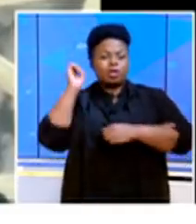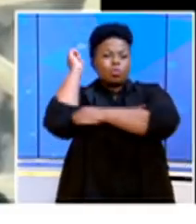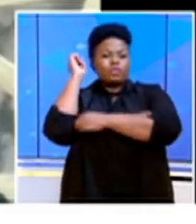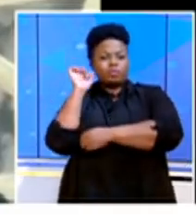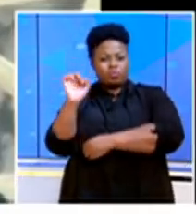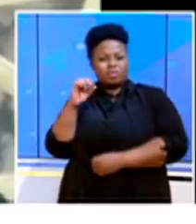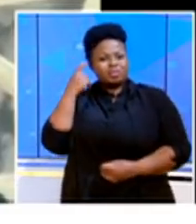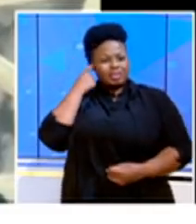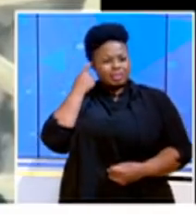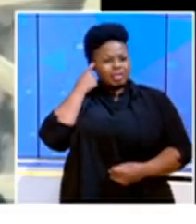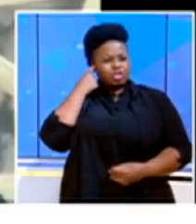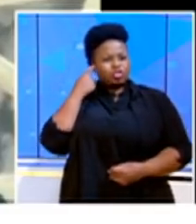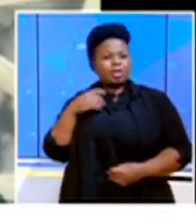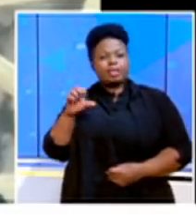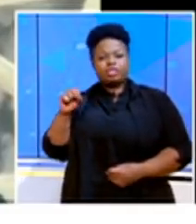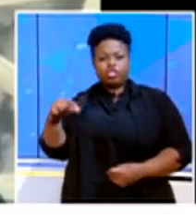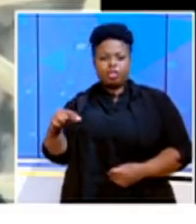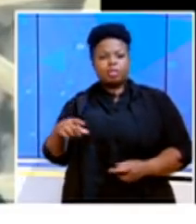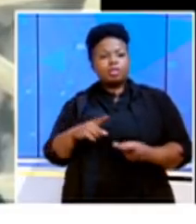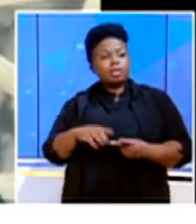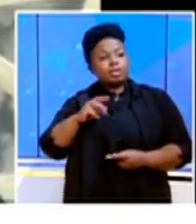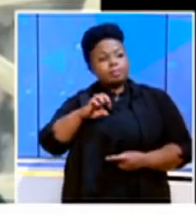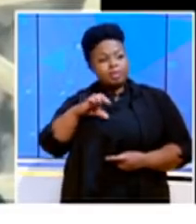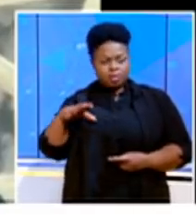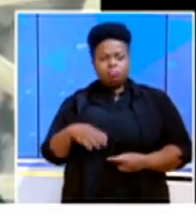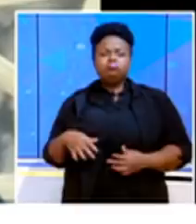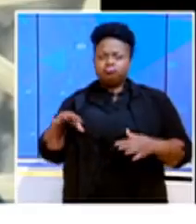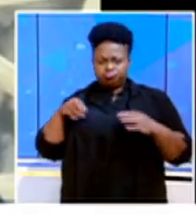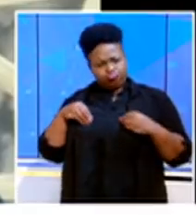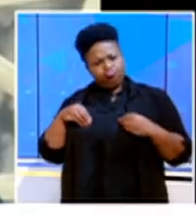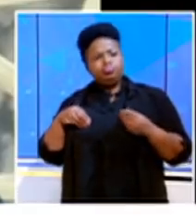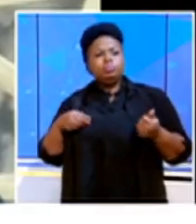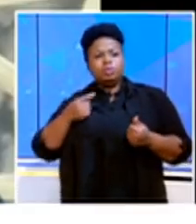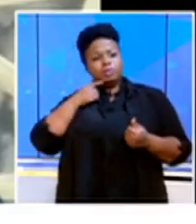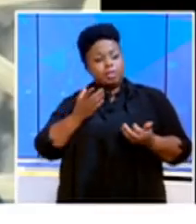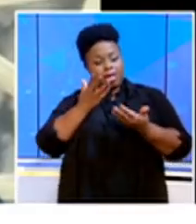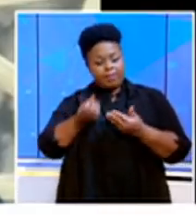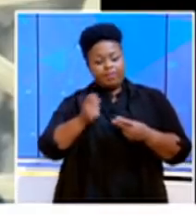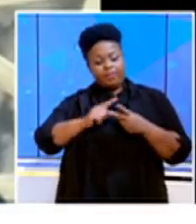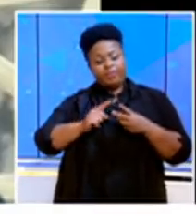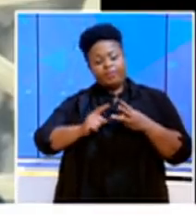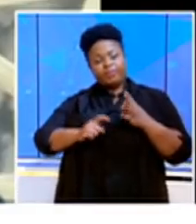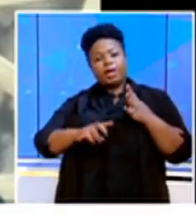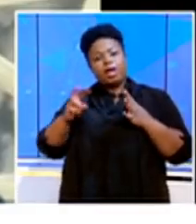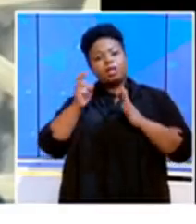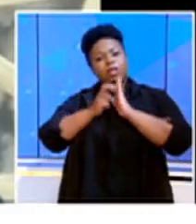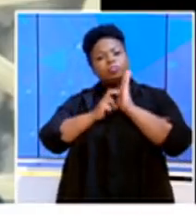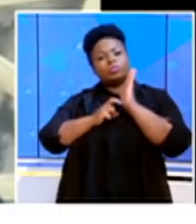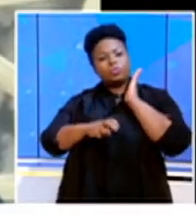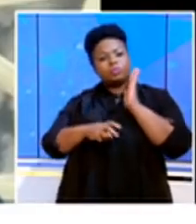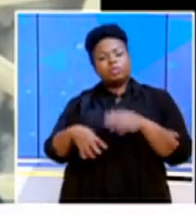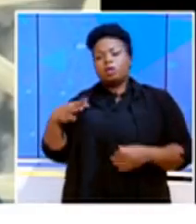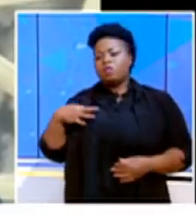office. The NEC itself had appreciated steps undertaken by the